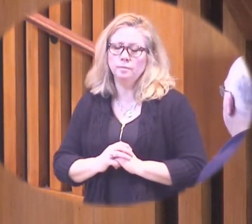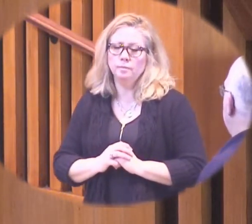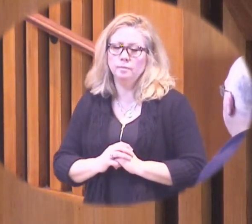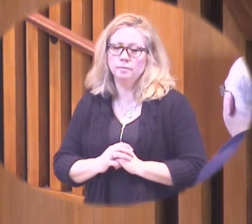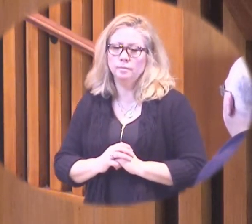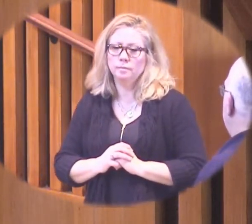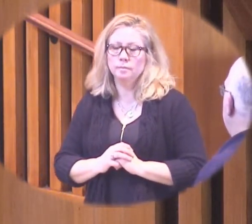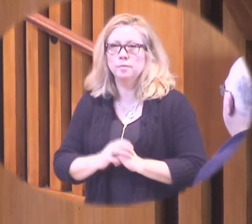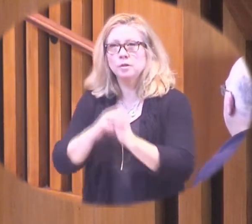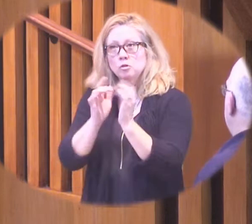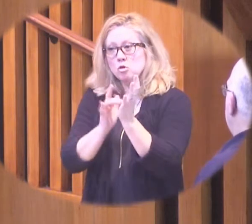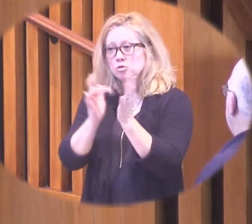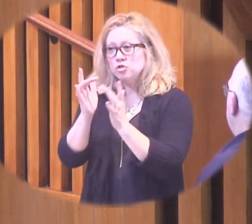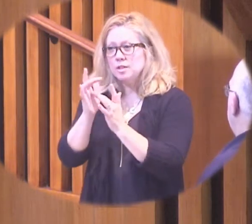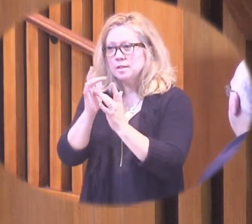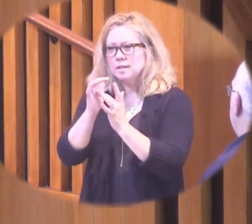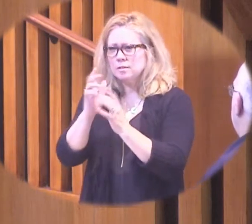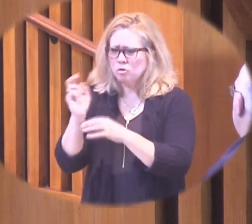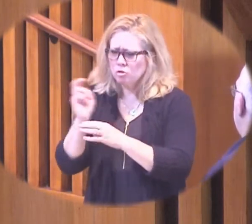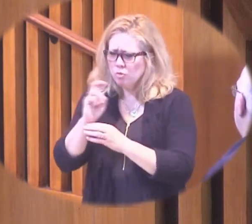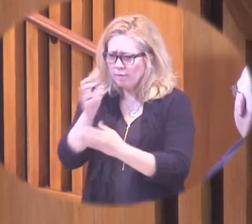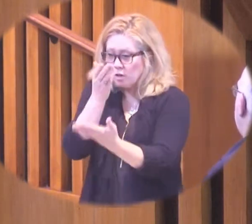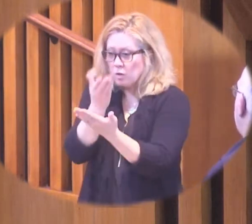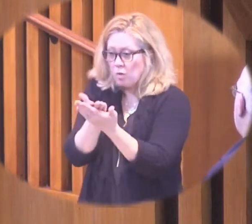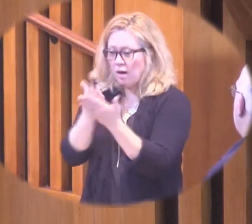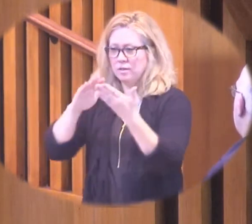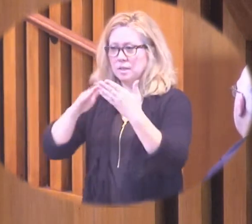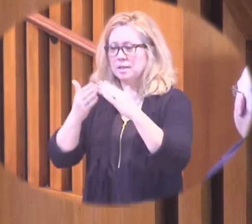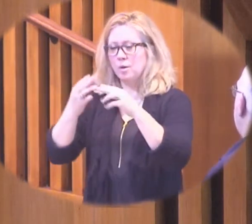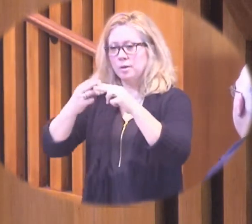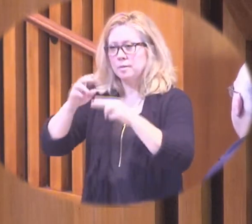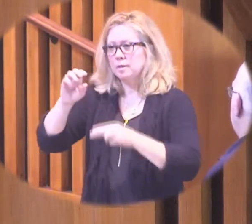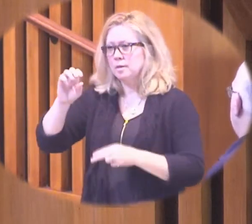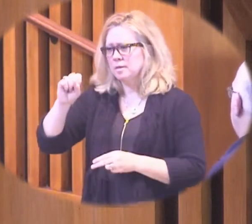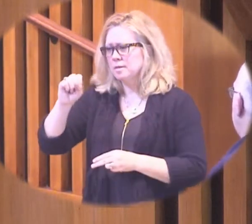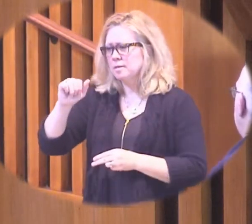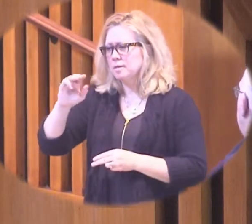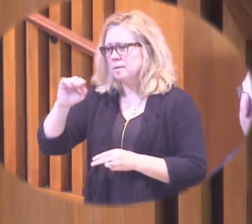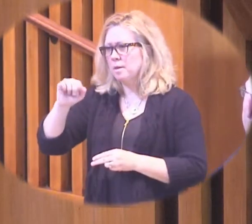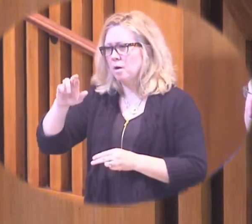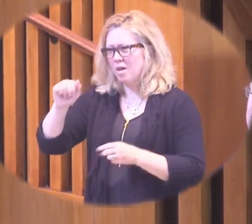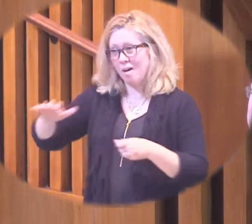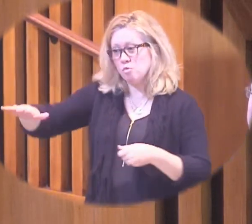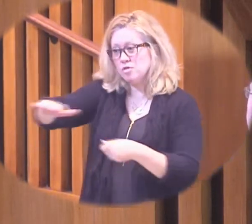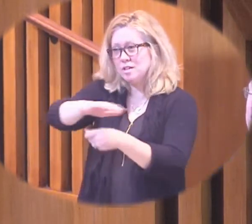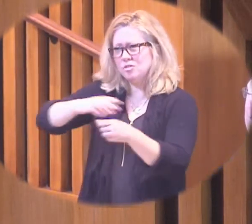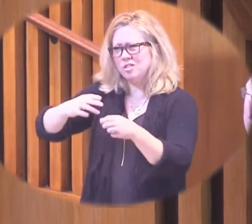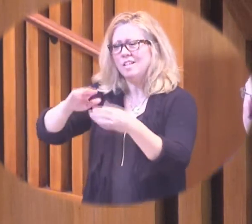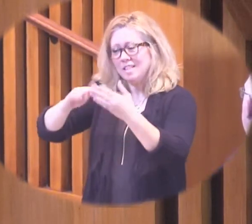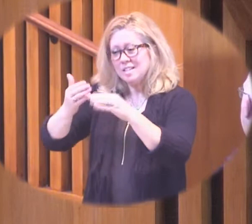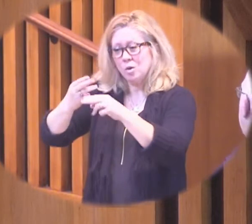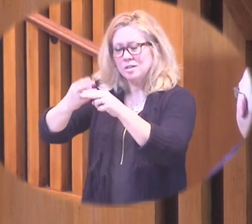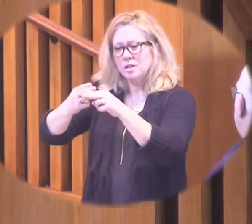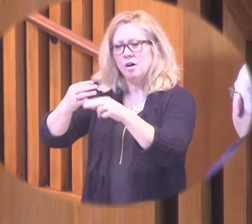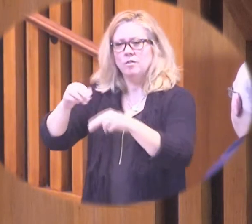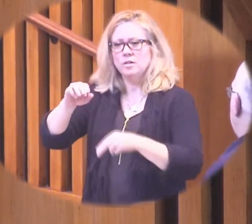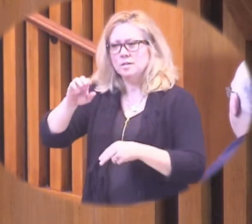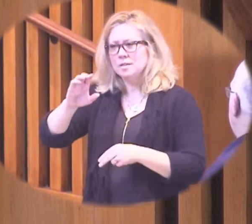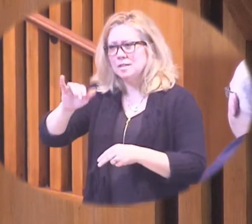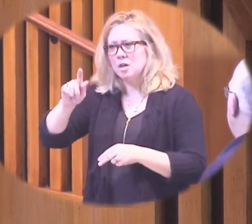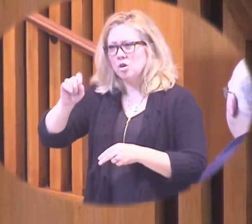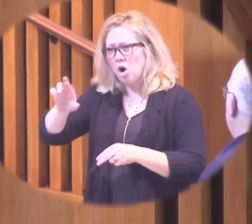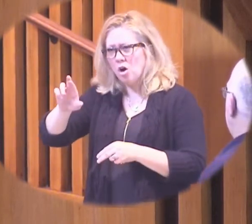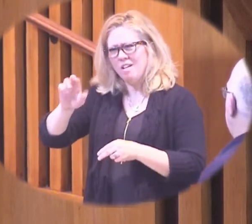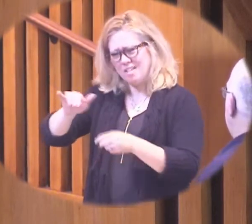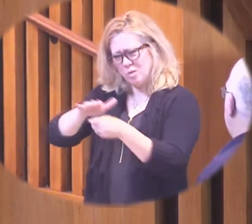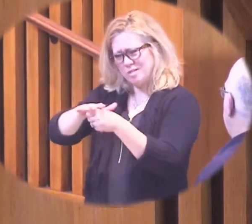Now Jesus came to a town of Samaria called Sychar, near the plot of land that Jacob